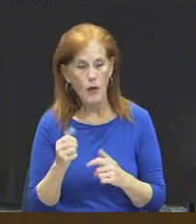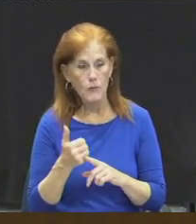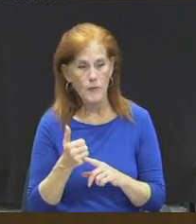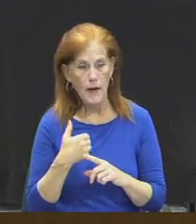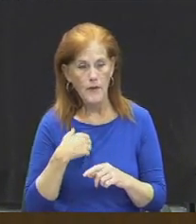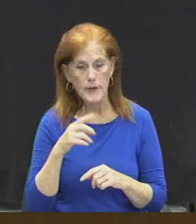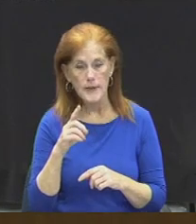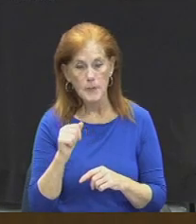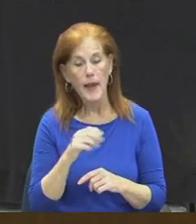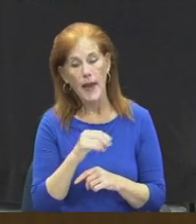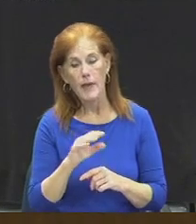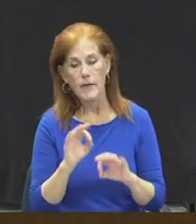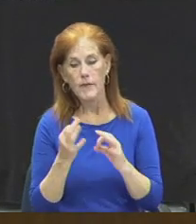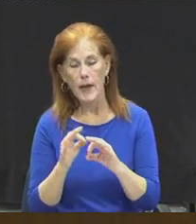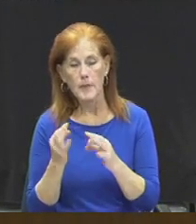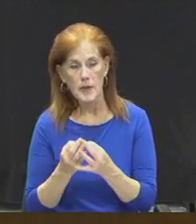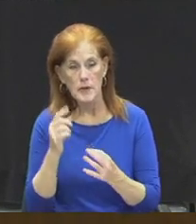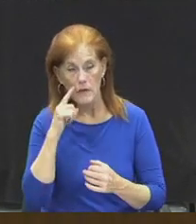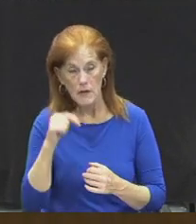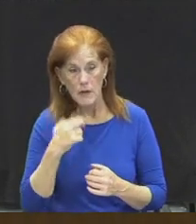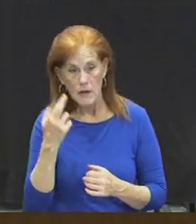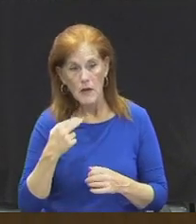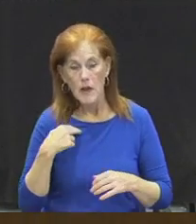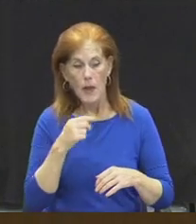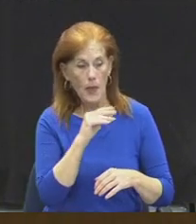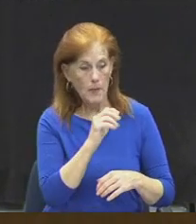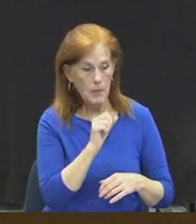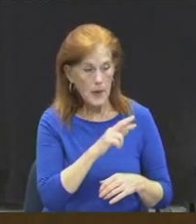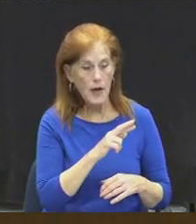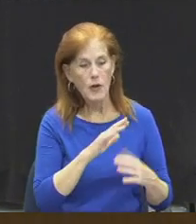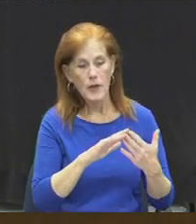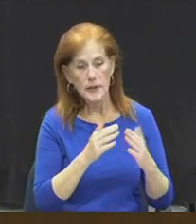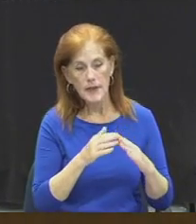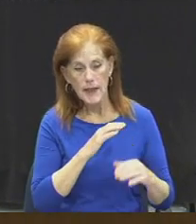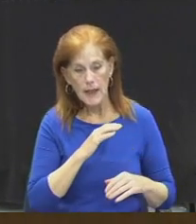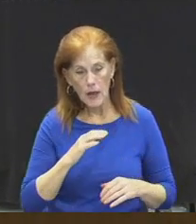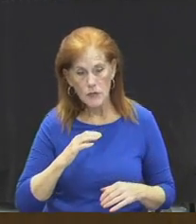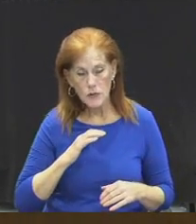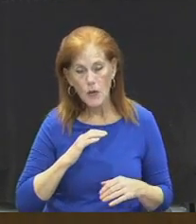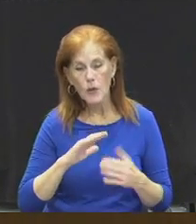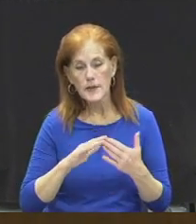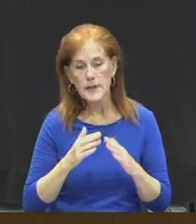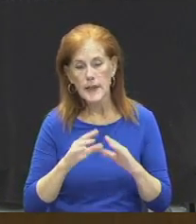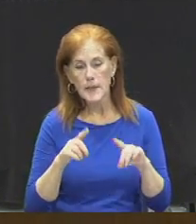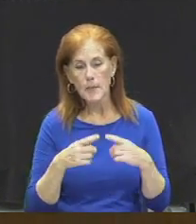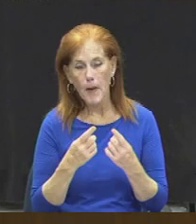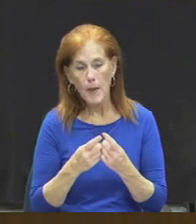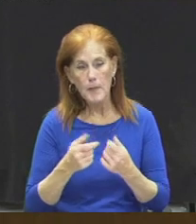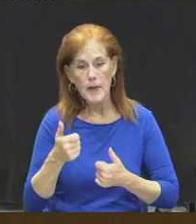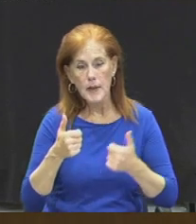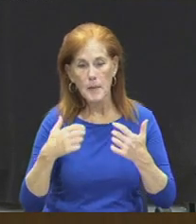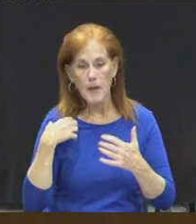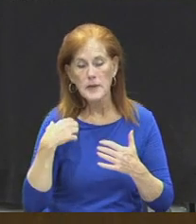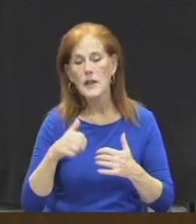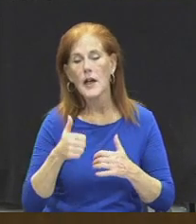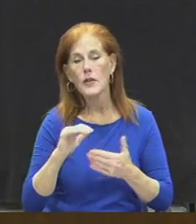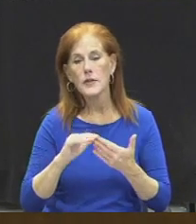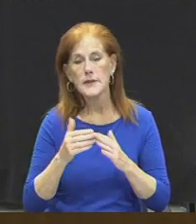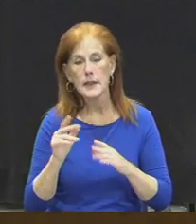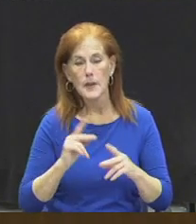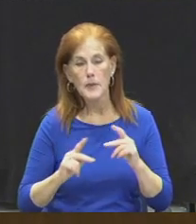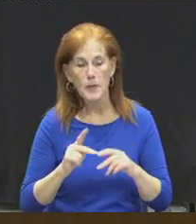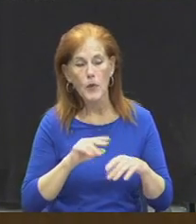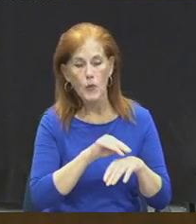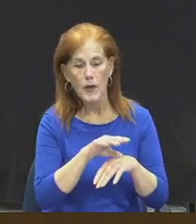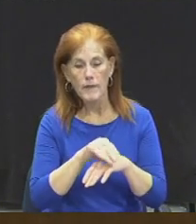families. To this end, we advise the mayor, the city council, city department heads, and other City of Omaha